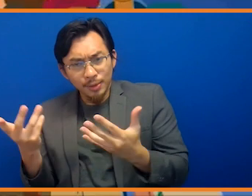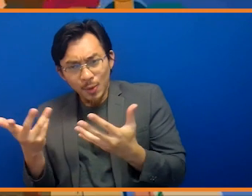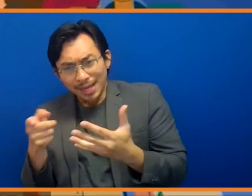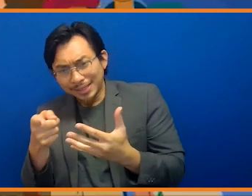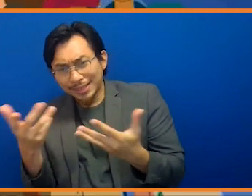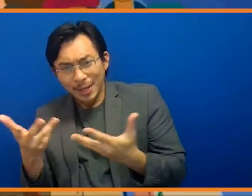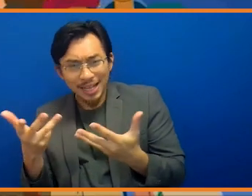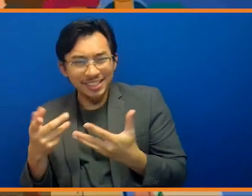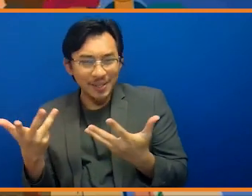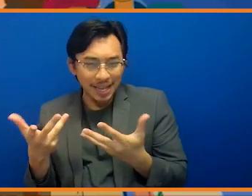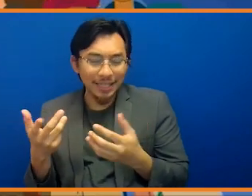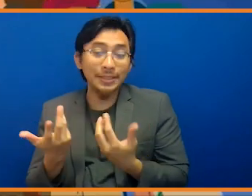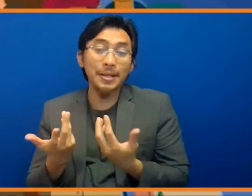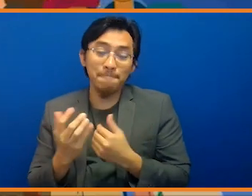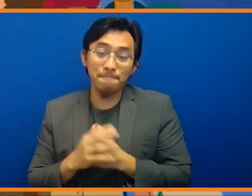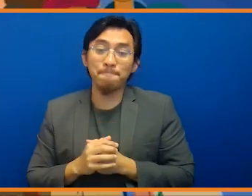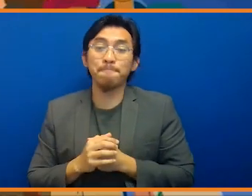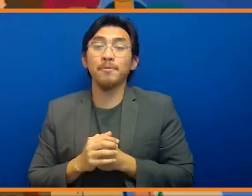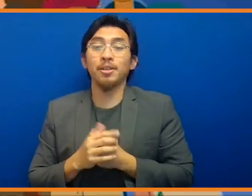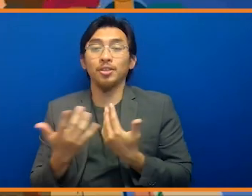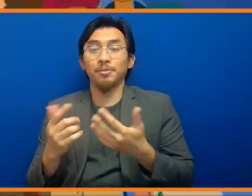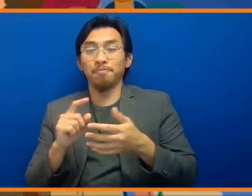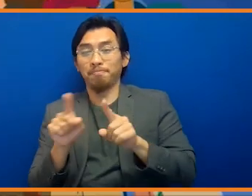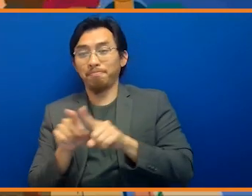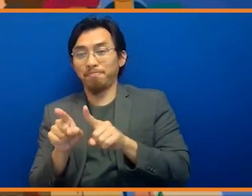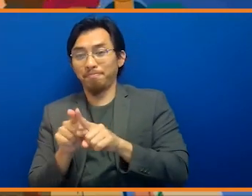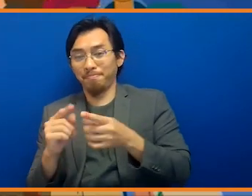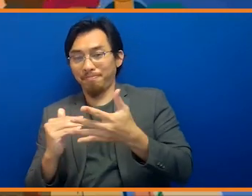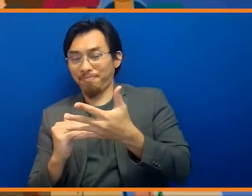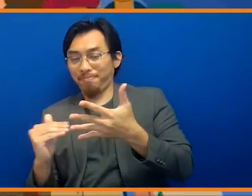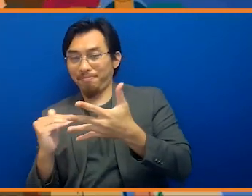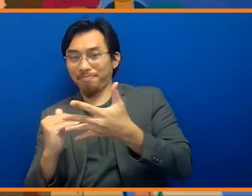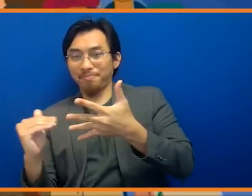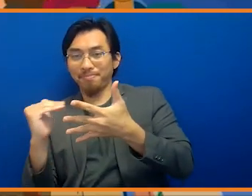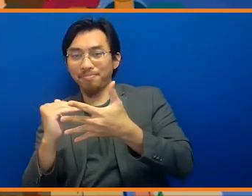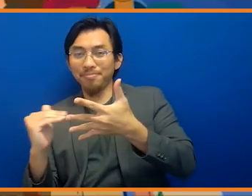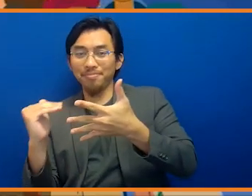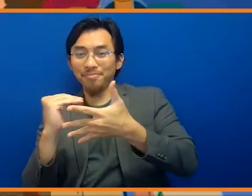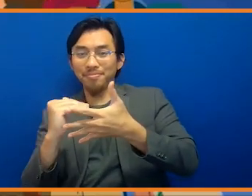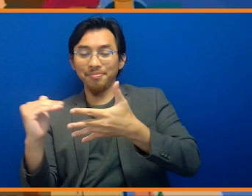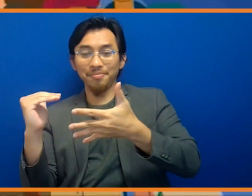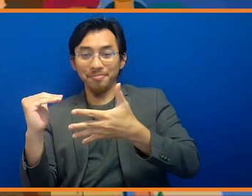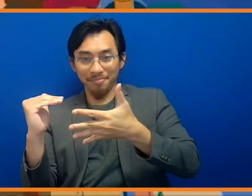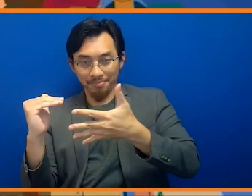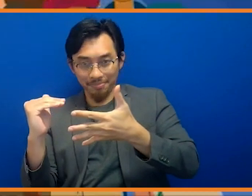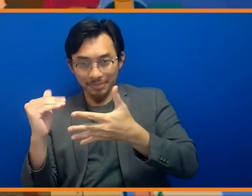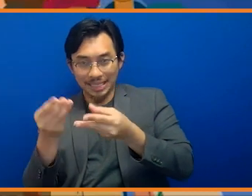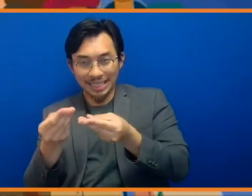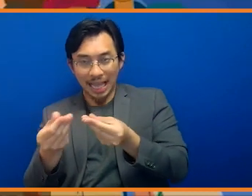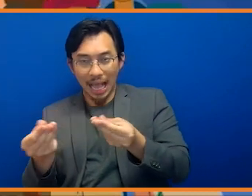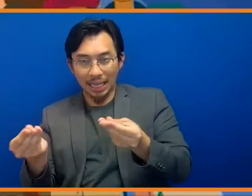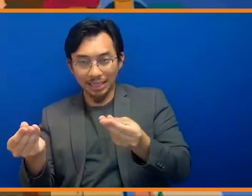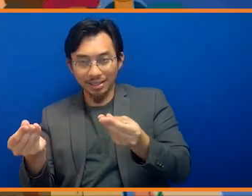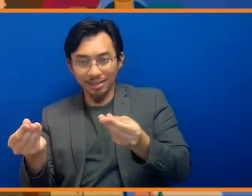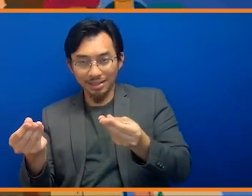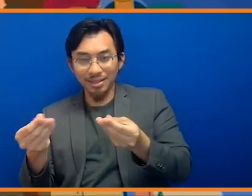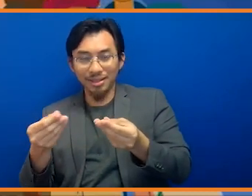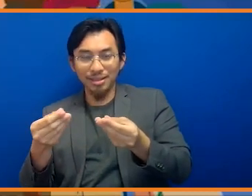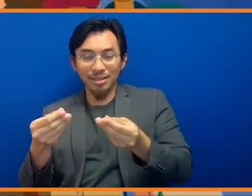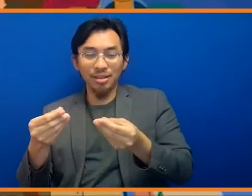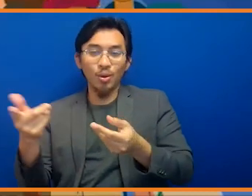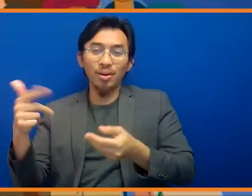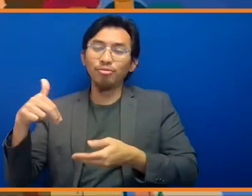as a layer pancake, or a sand when they are working on the